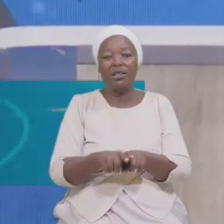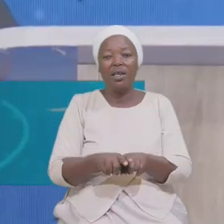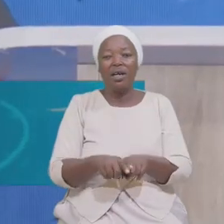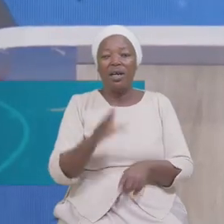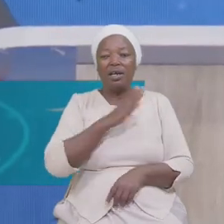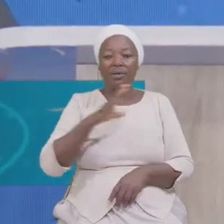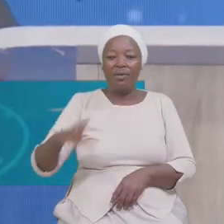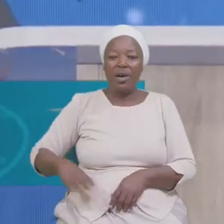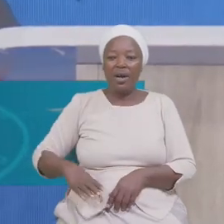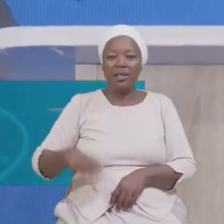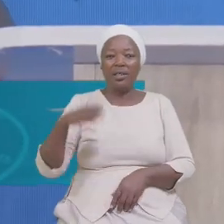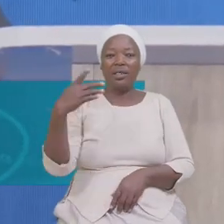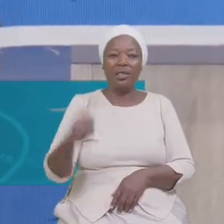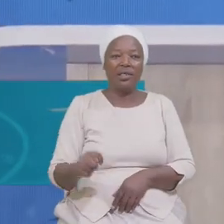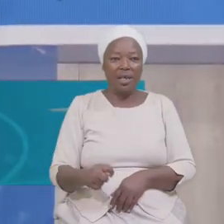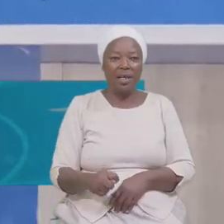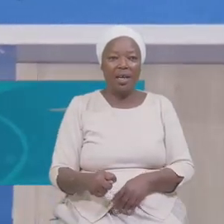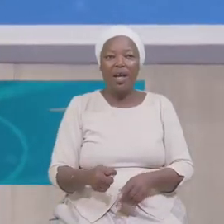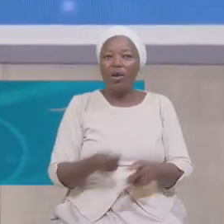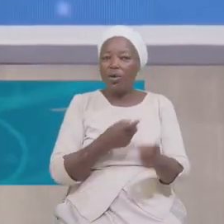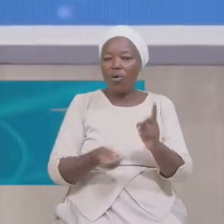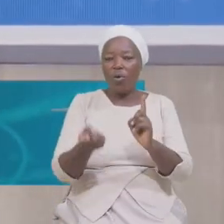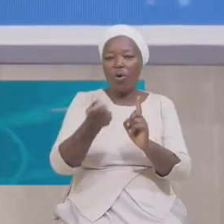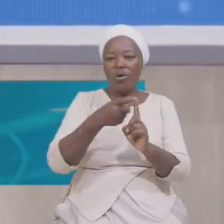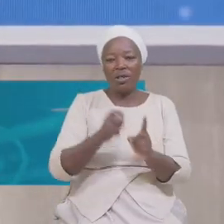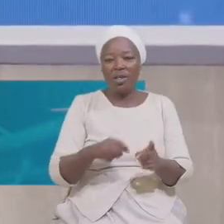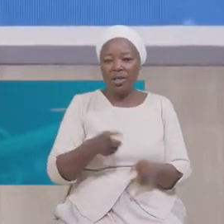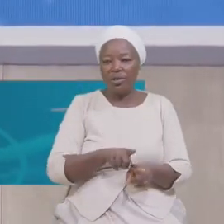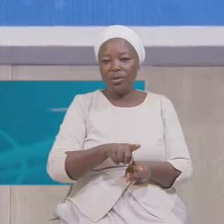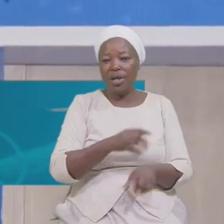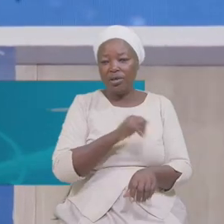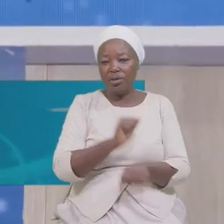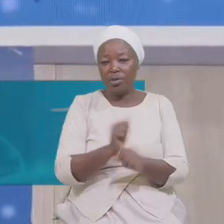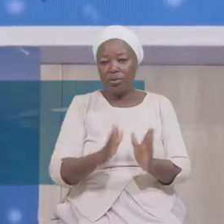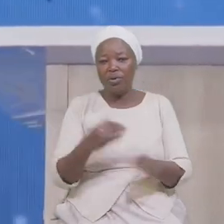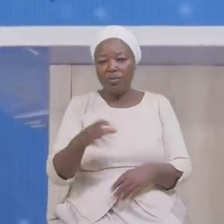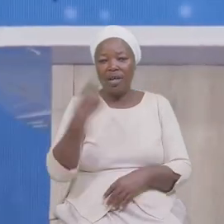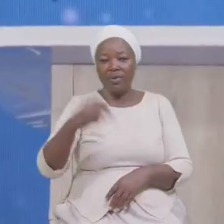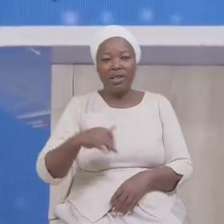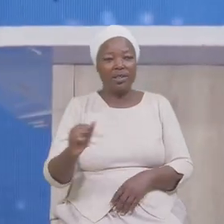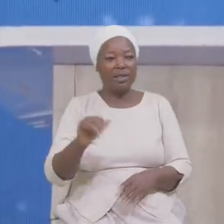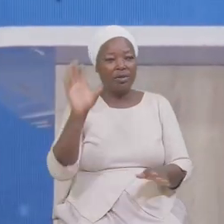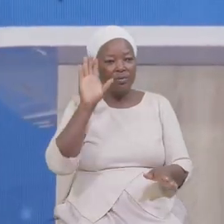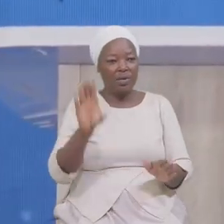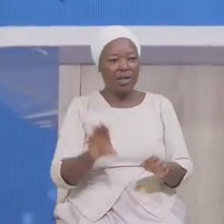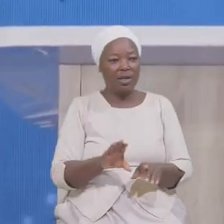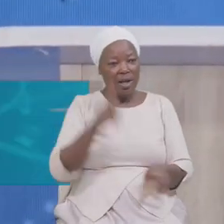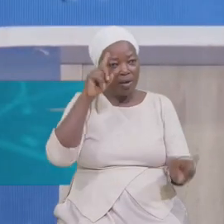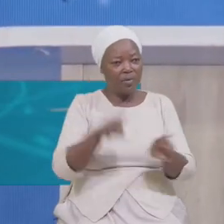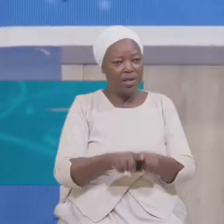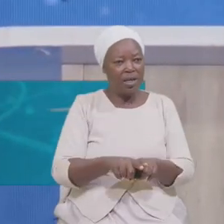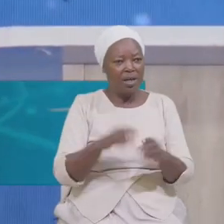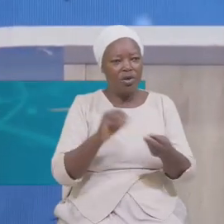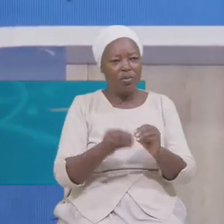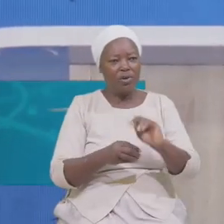cornerstone of the everlasting covenant. Number two is complete cure. Complete cure